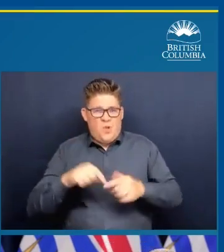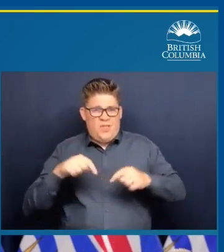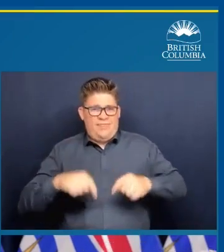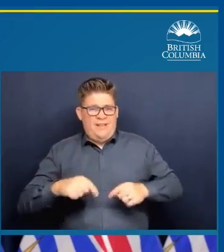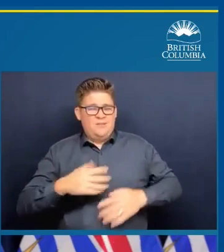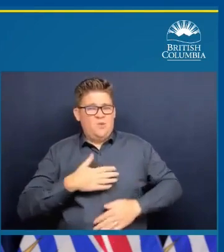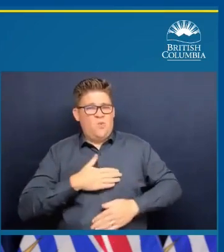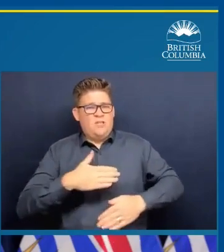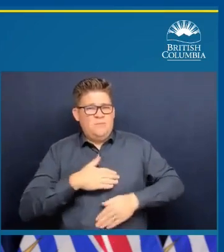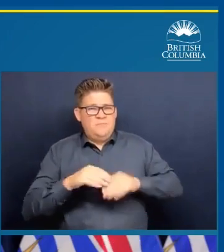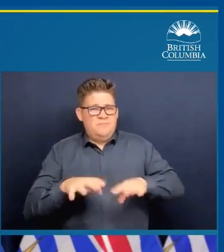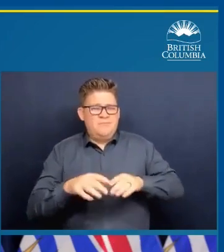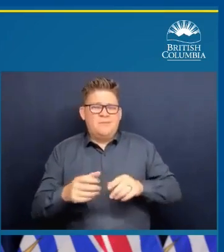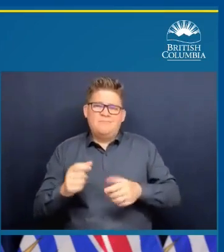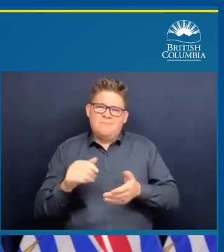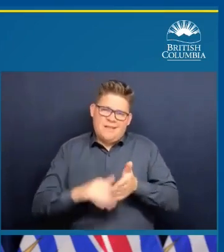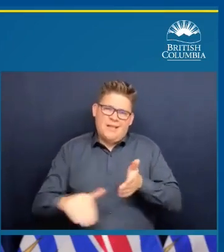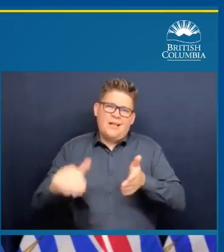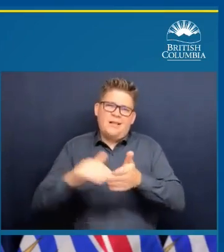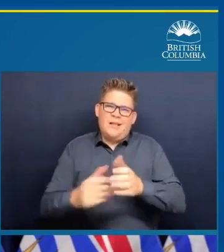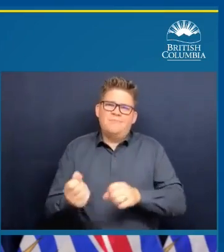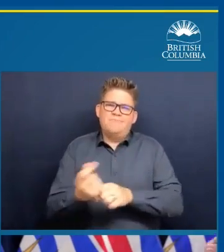Dix.